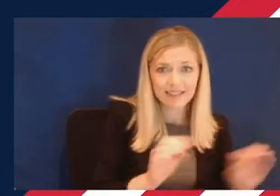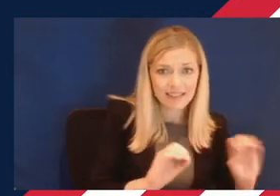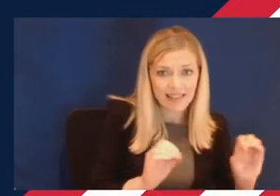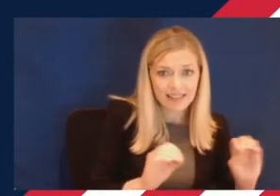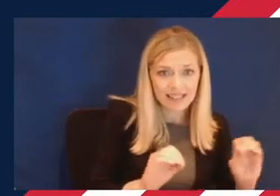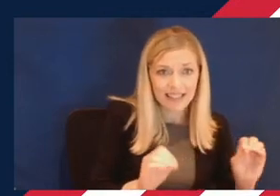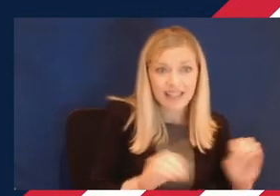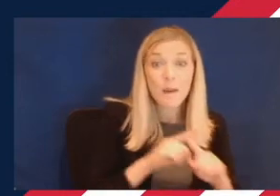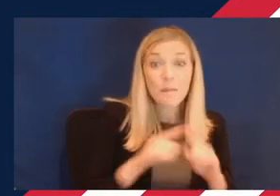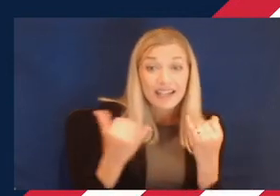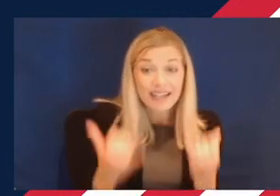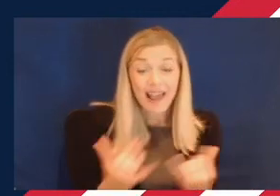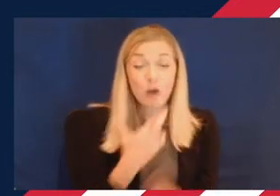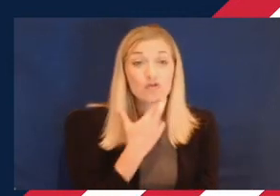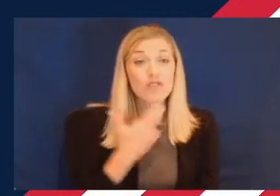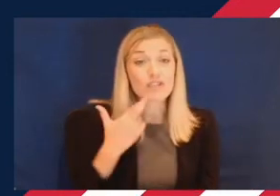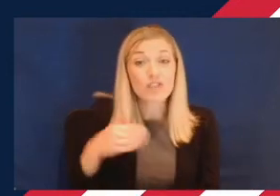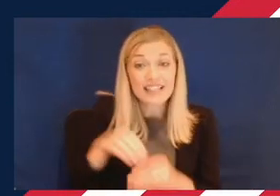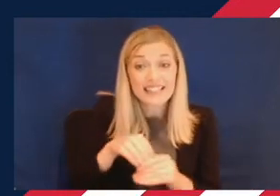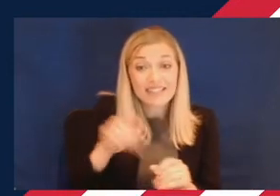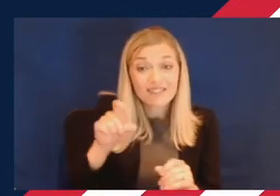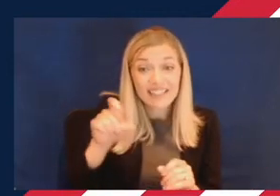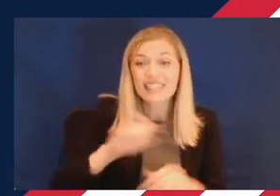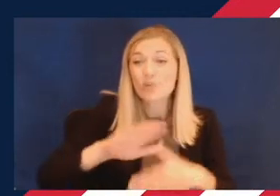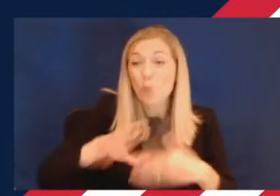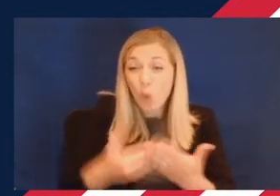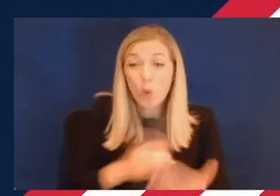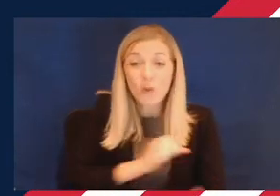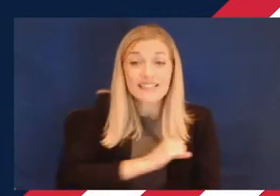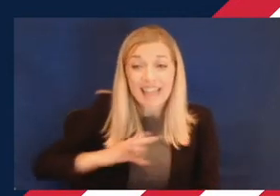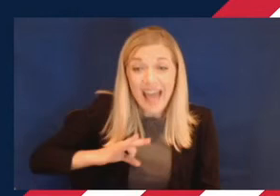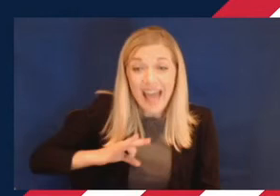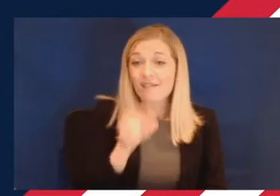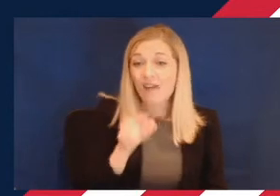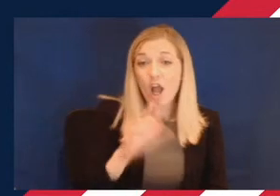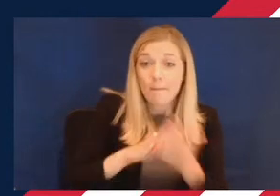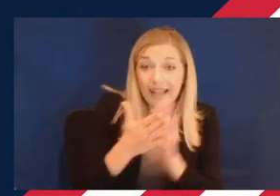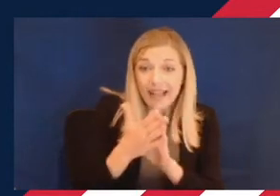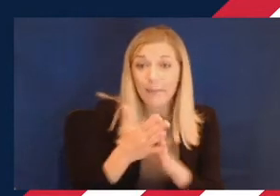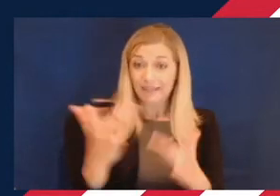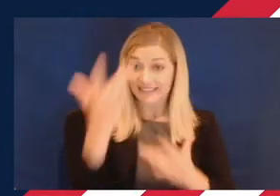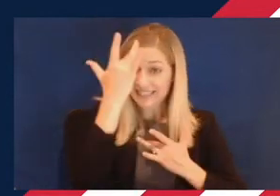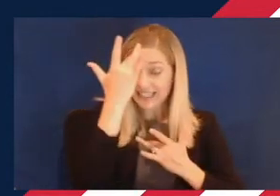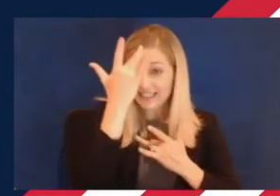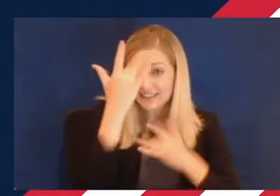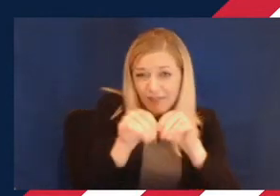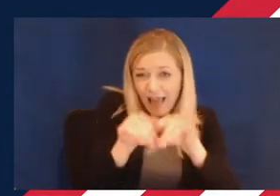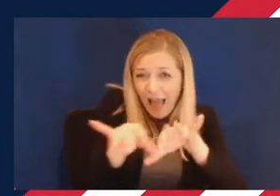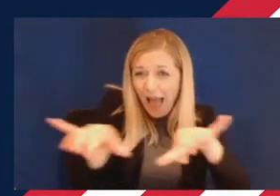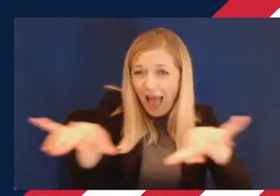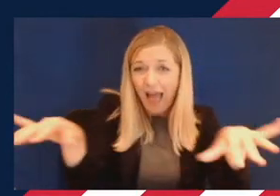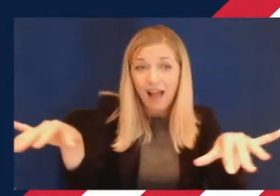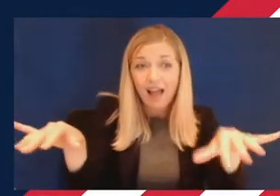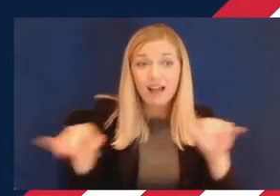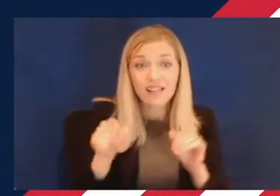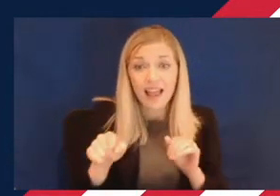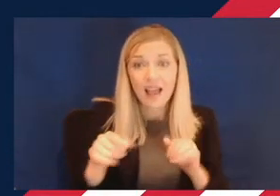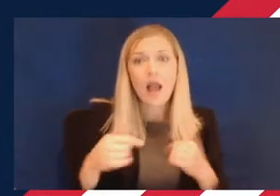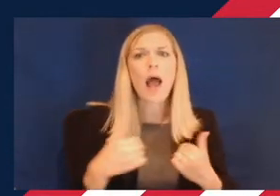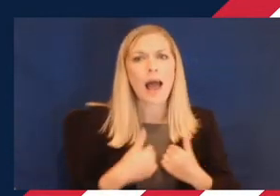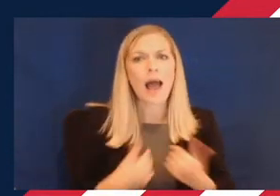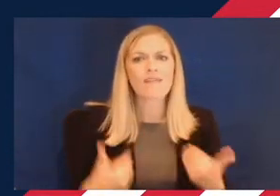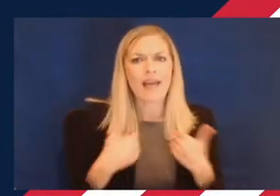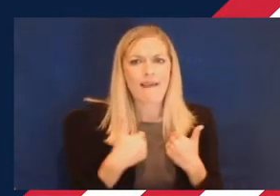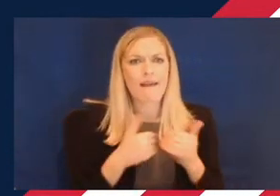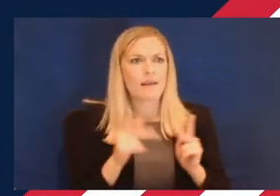sick. I'm a 18-year-old restaurant. I've been with people that work with me, not for me, over